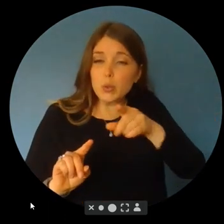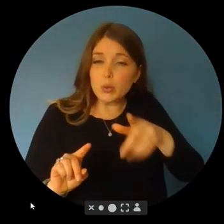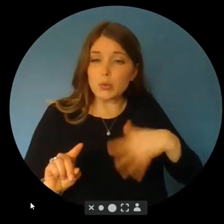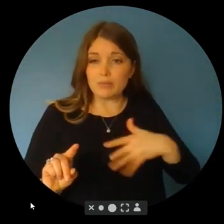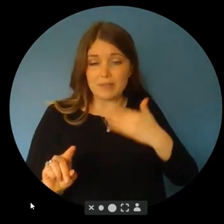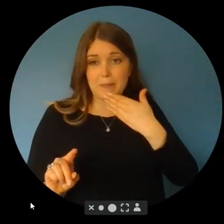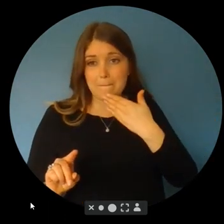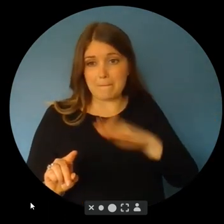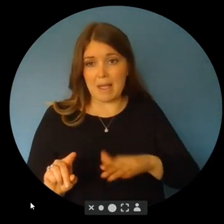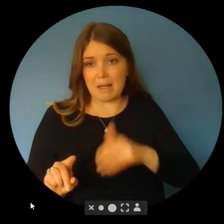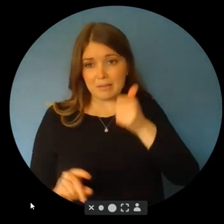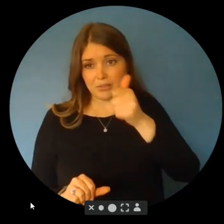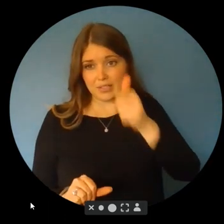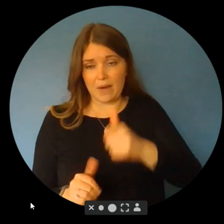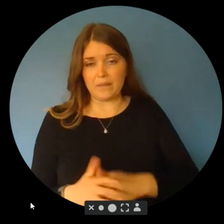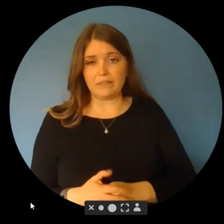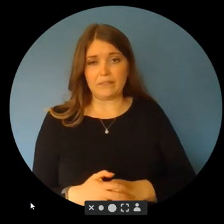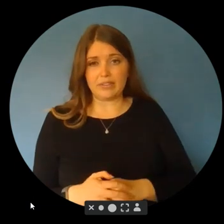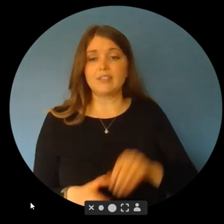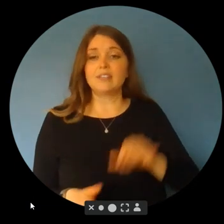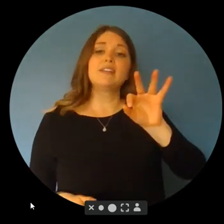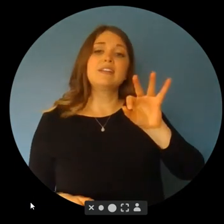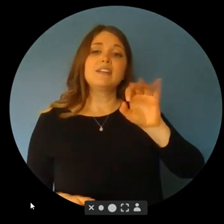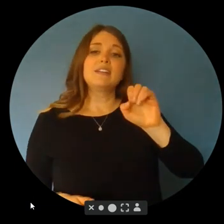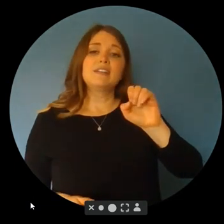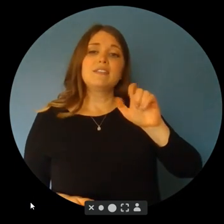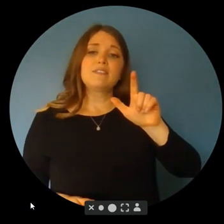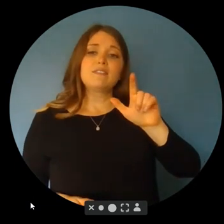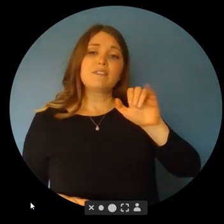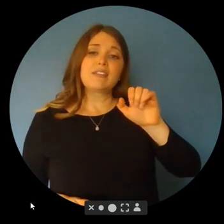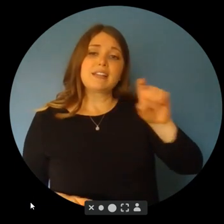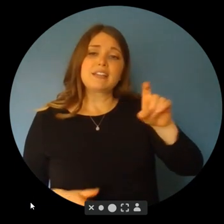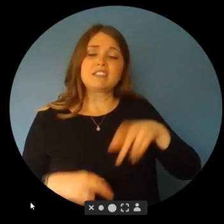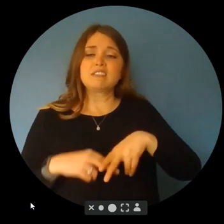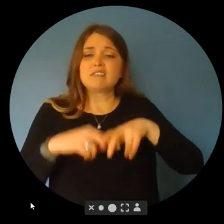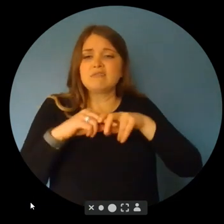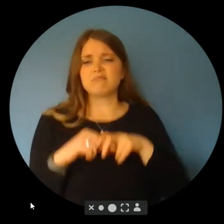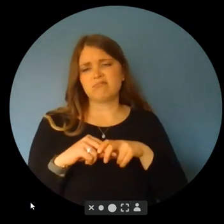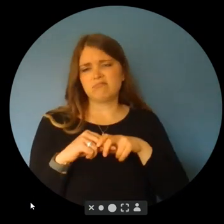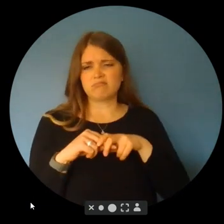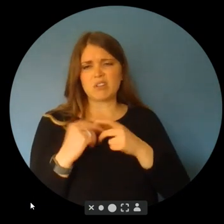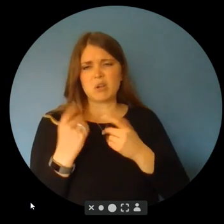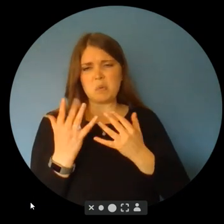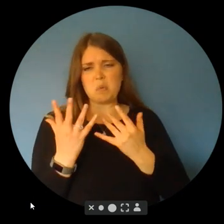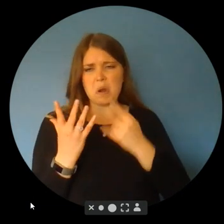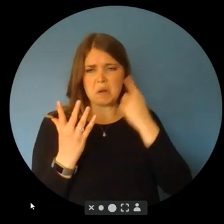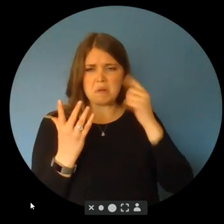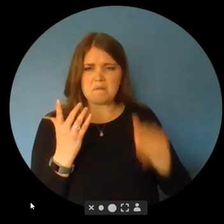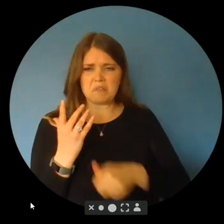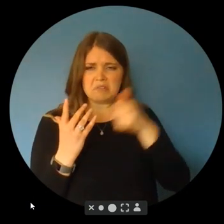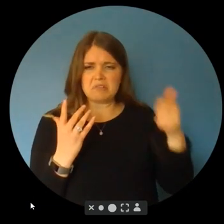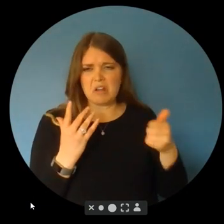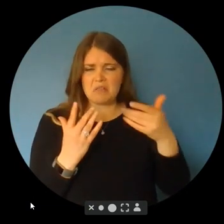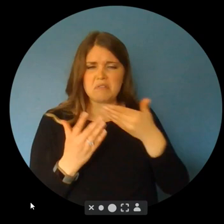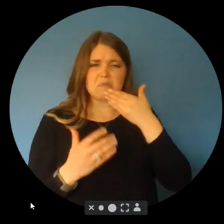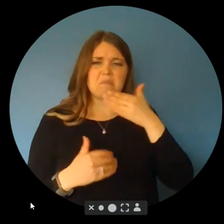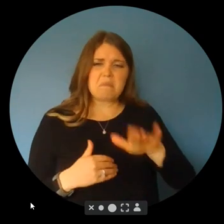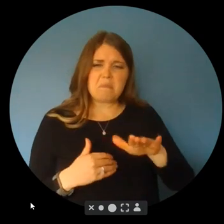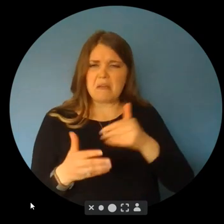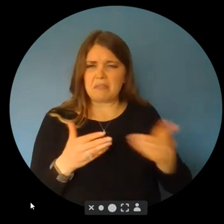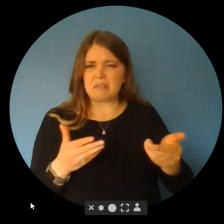Oh, Felix slumped in his seat and he waited for something else bad to happen.